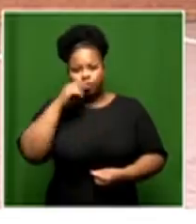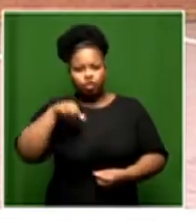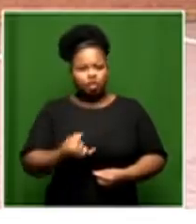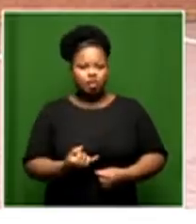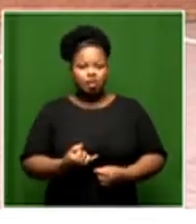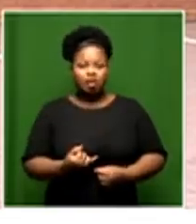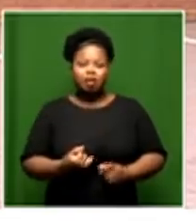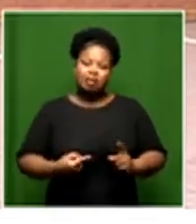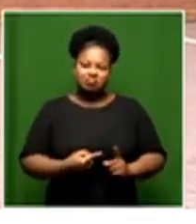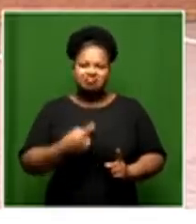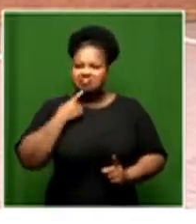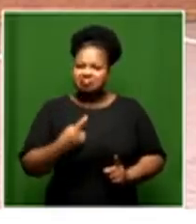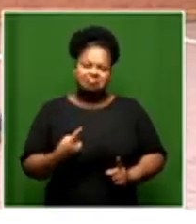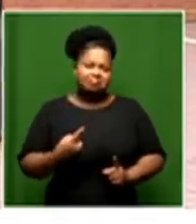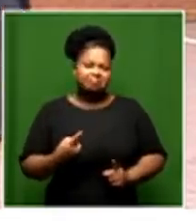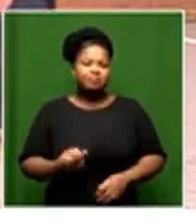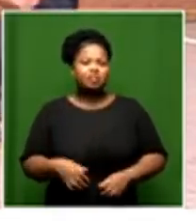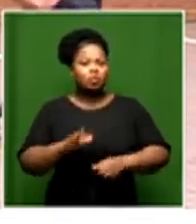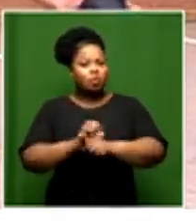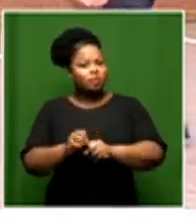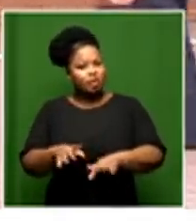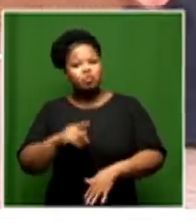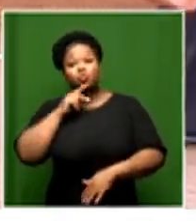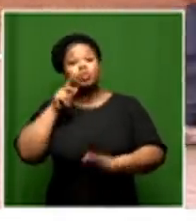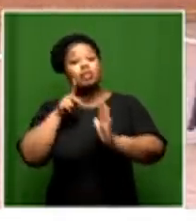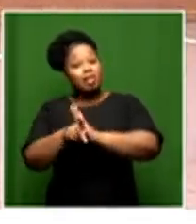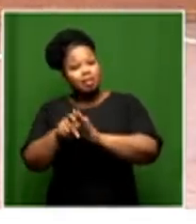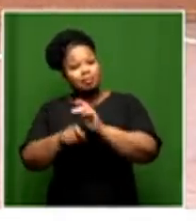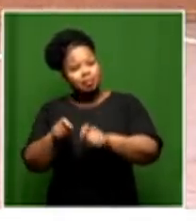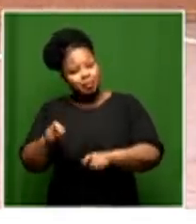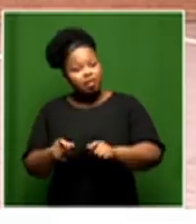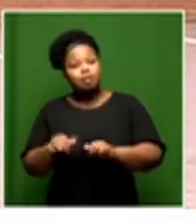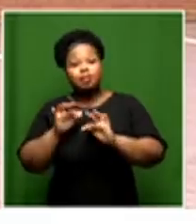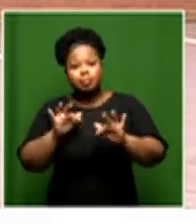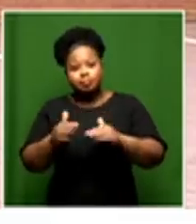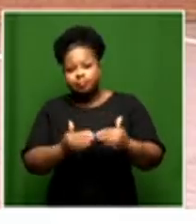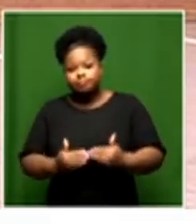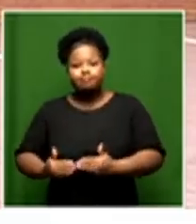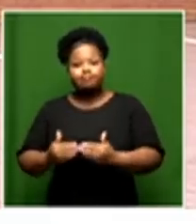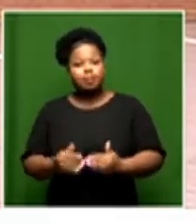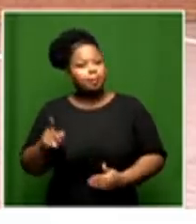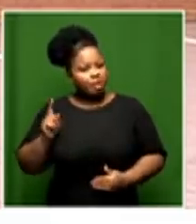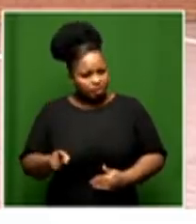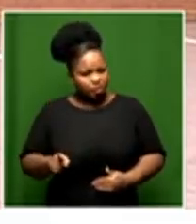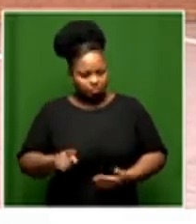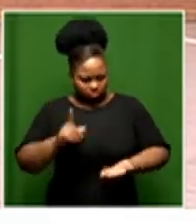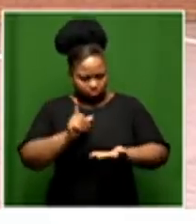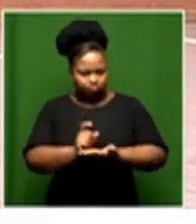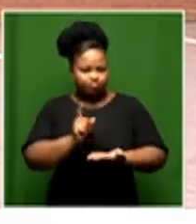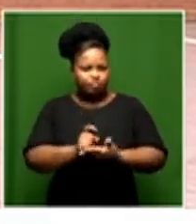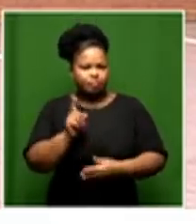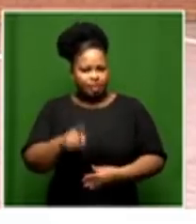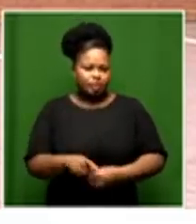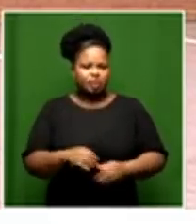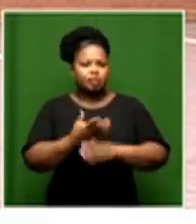that, he had said that COVID actually kills. People should be actually careful. People should sanitize their